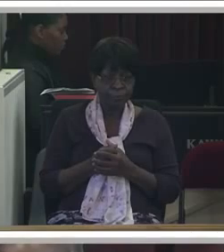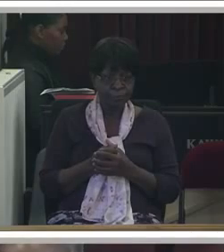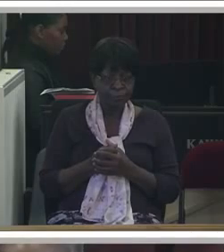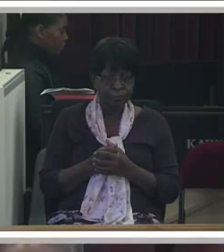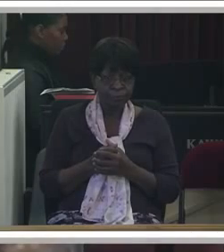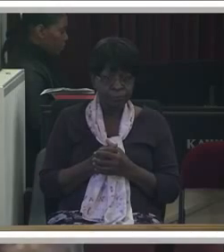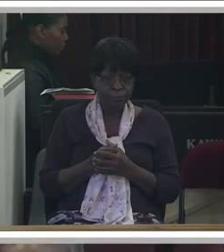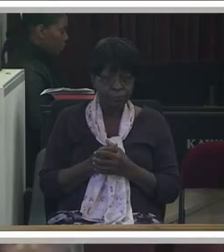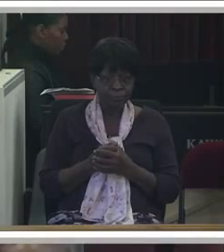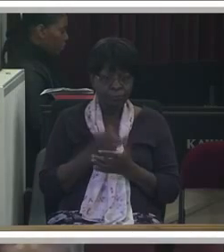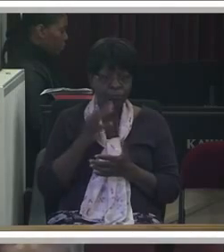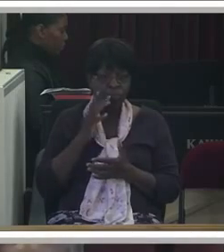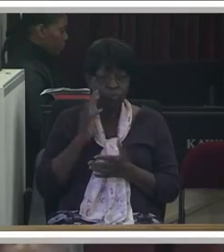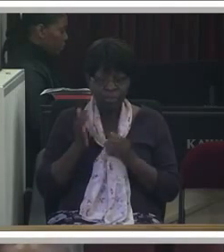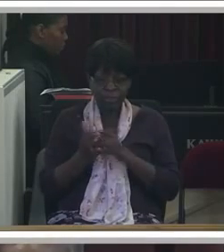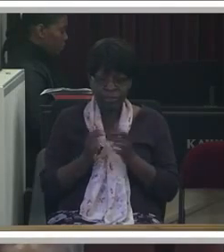he's moved to compassion.